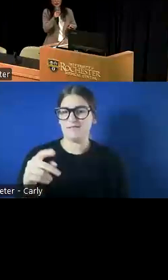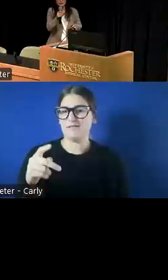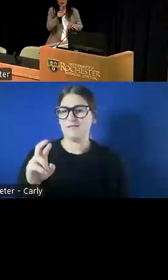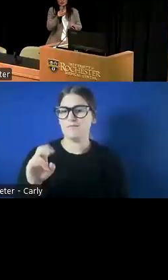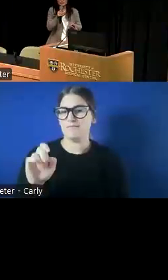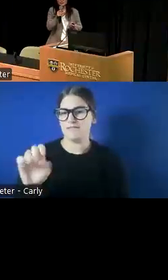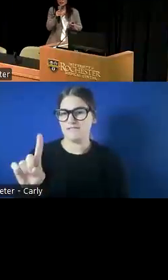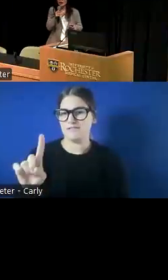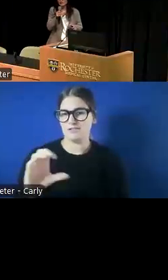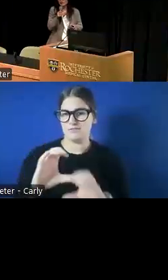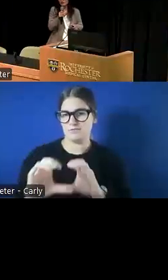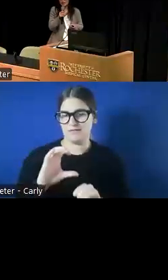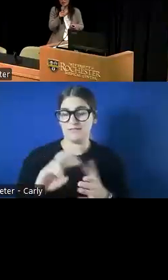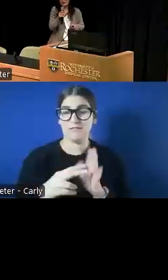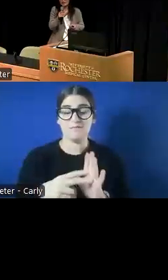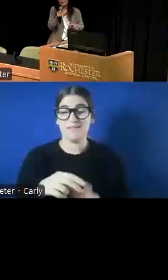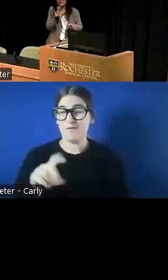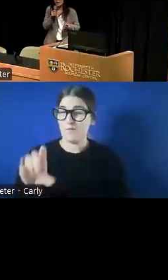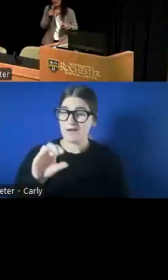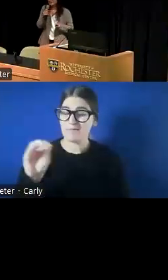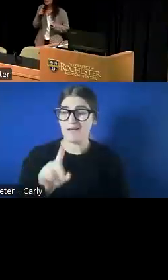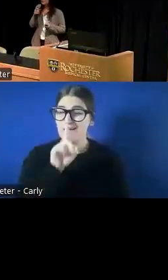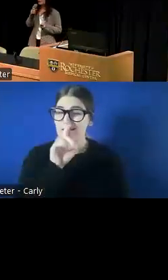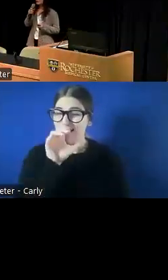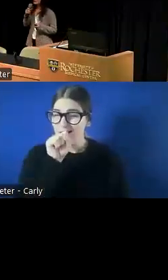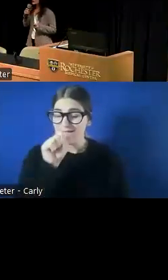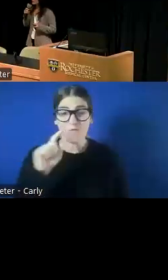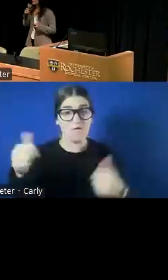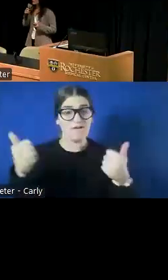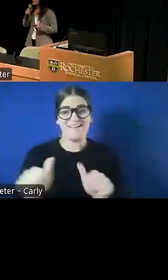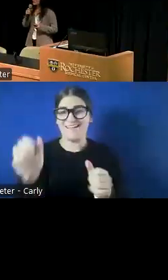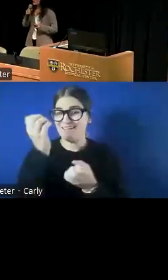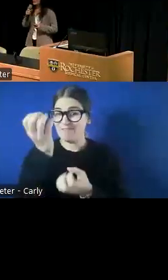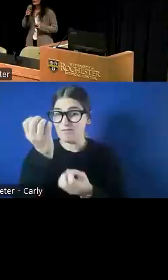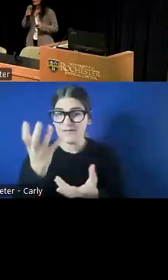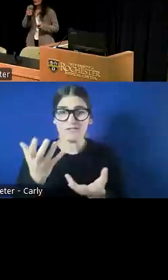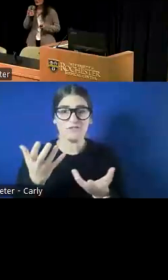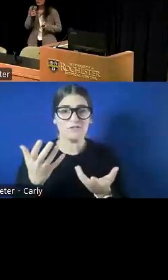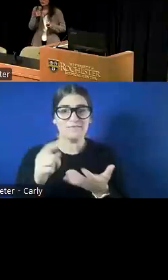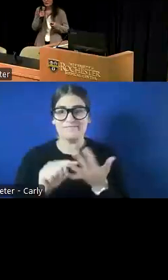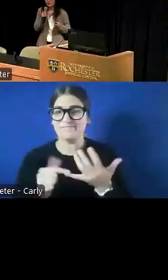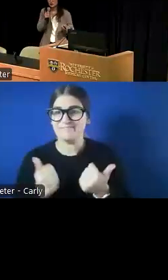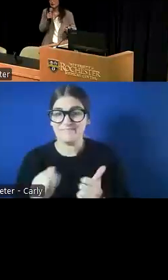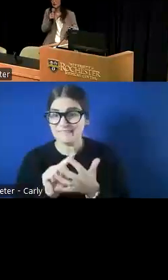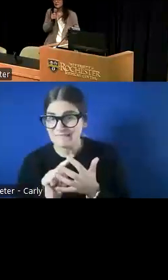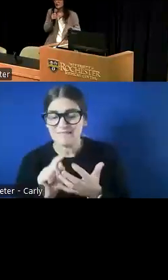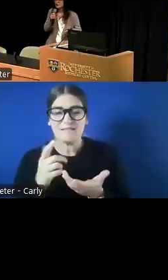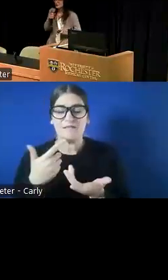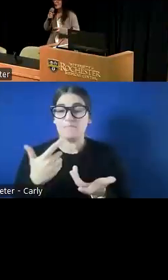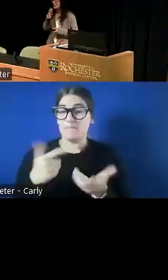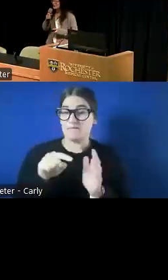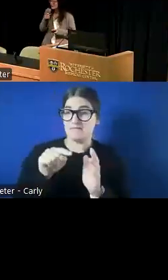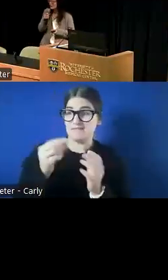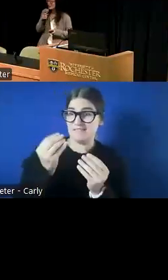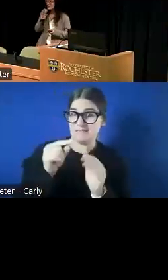So that's 100% confidentiality in any information service members share with them, whether it's suicidal thoughts